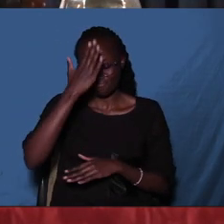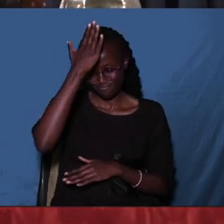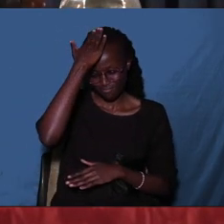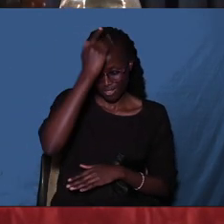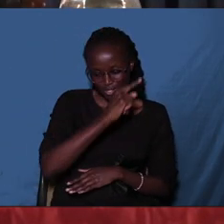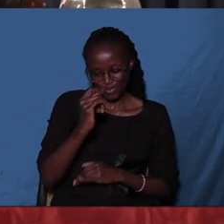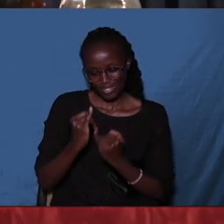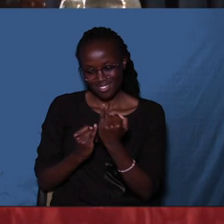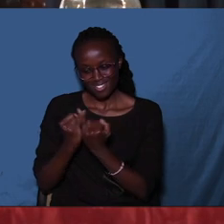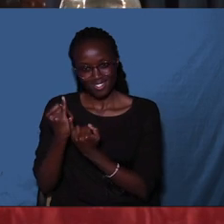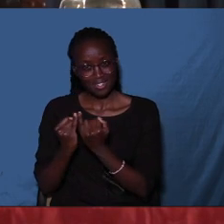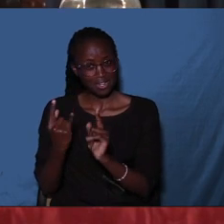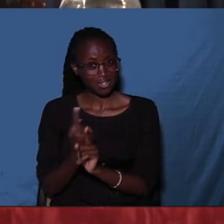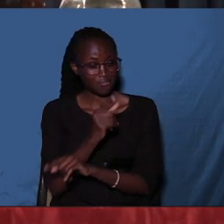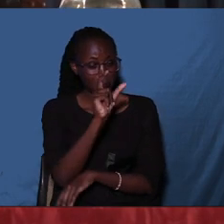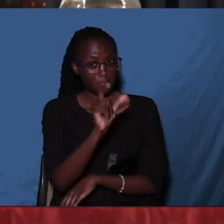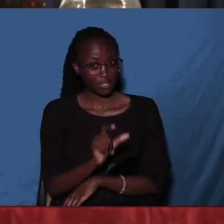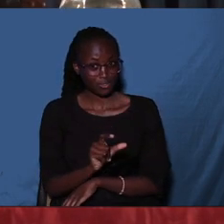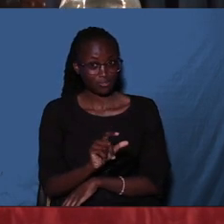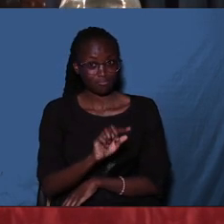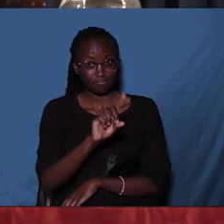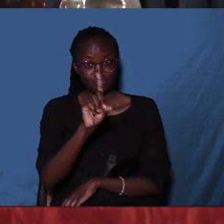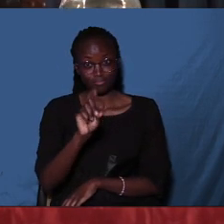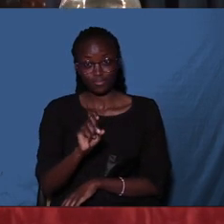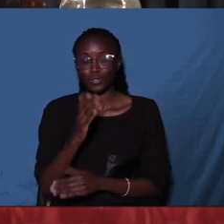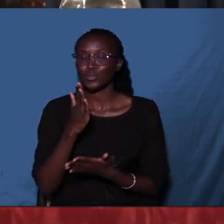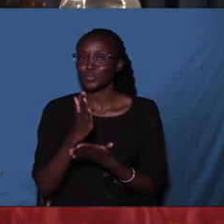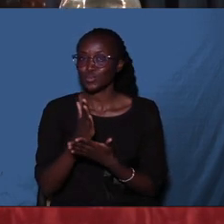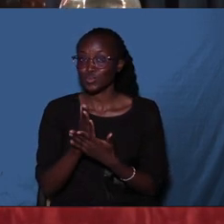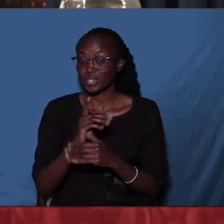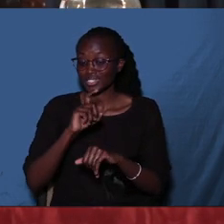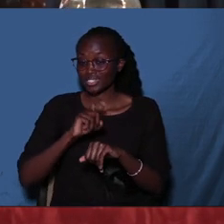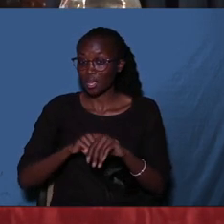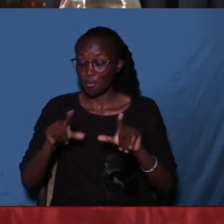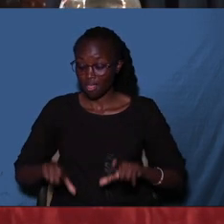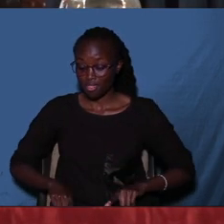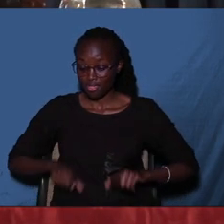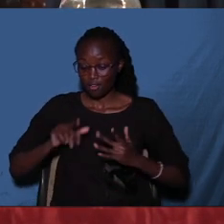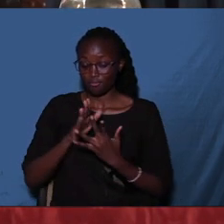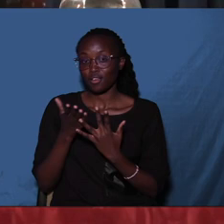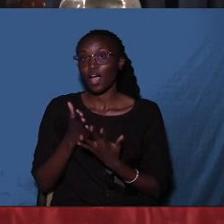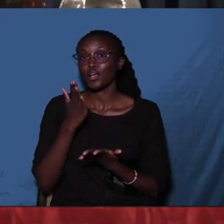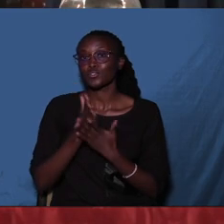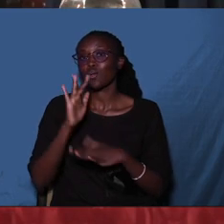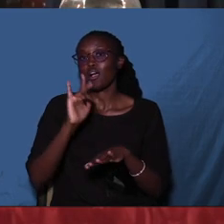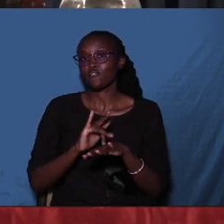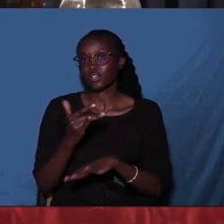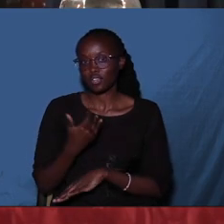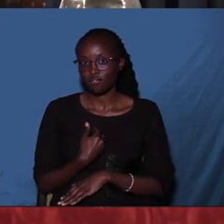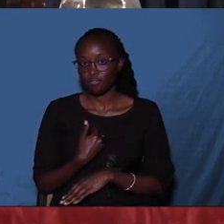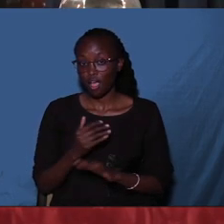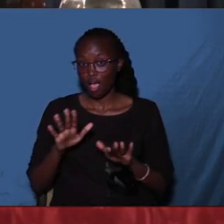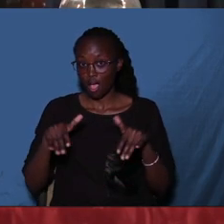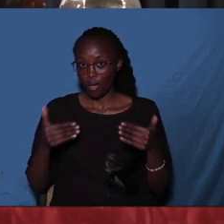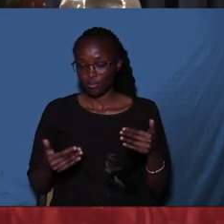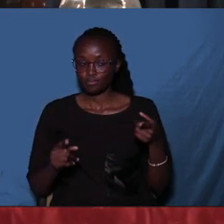are consequences of duplicity. Number one, God will not hear your prayers. It